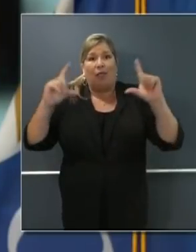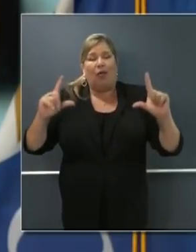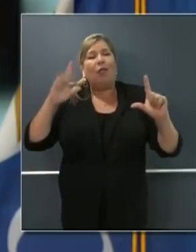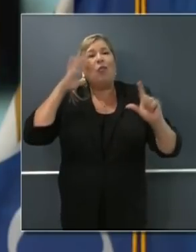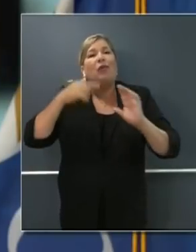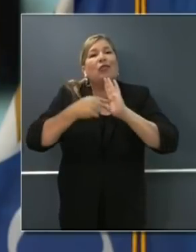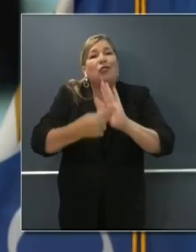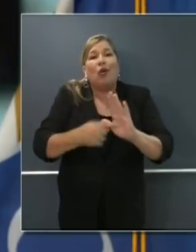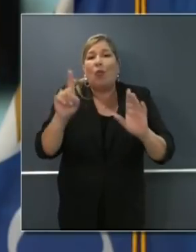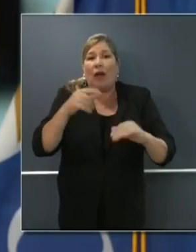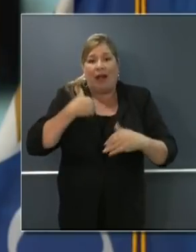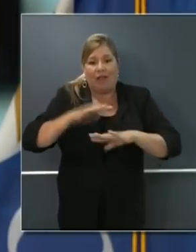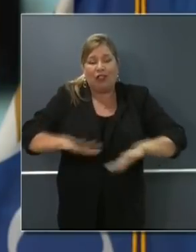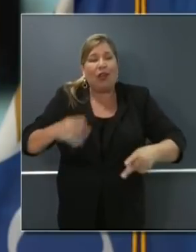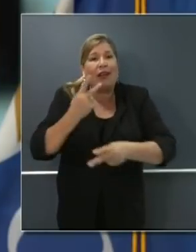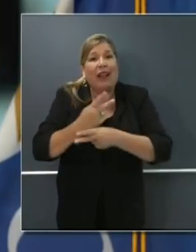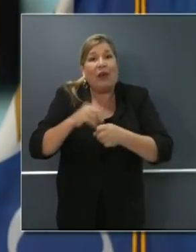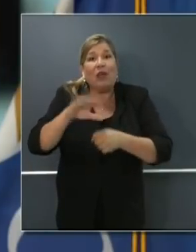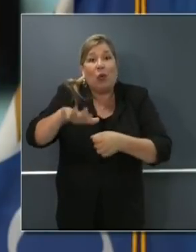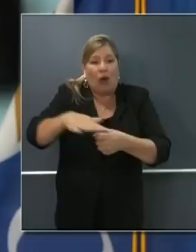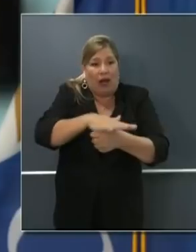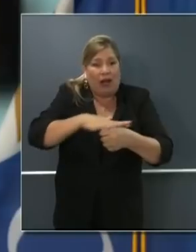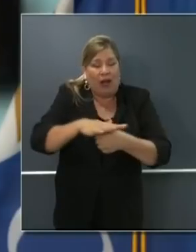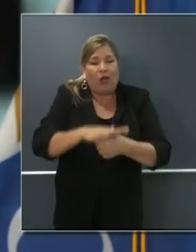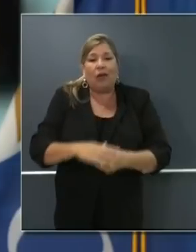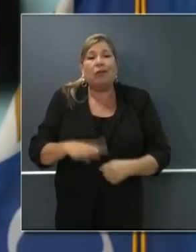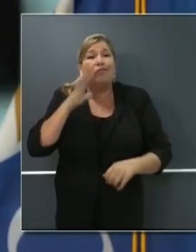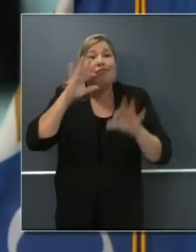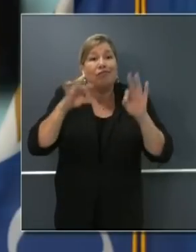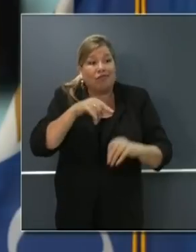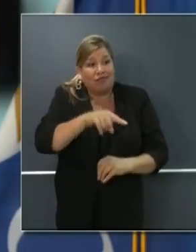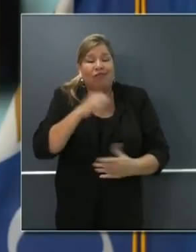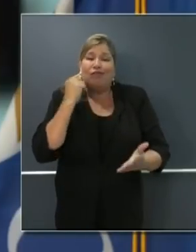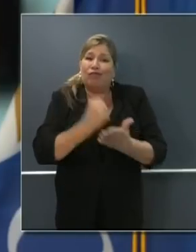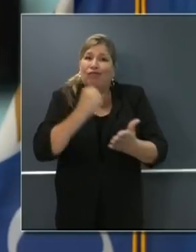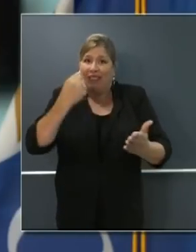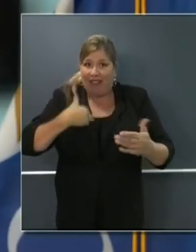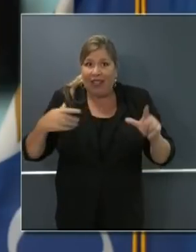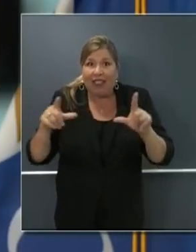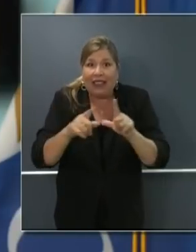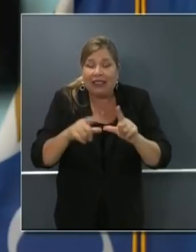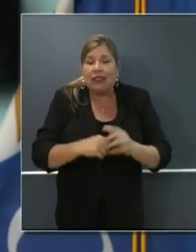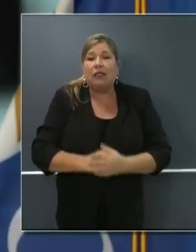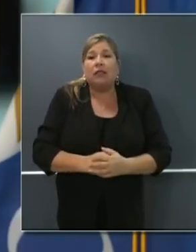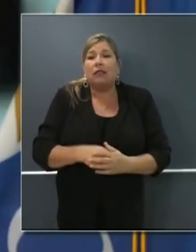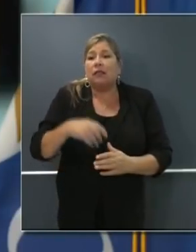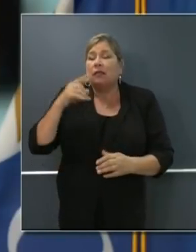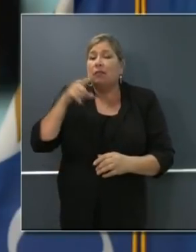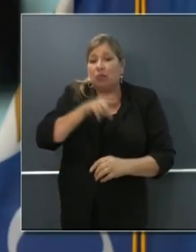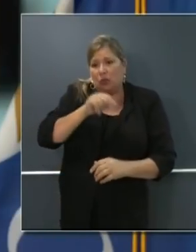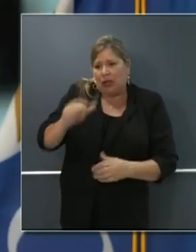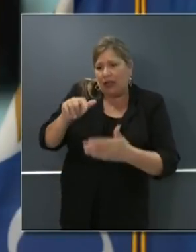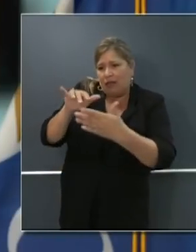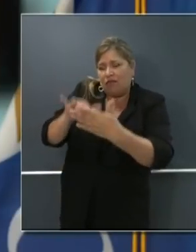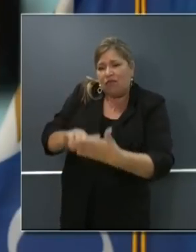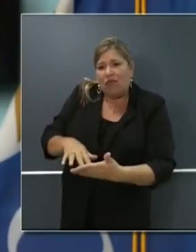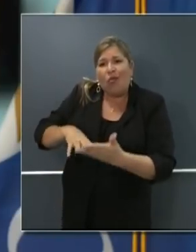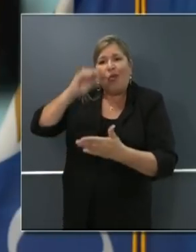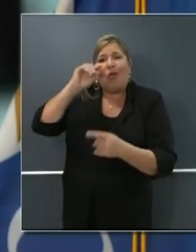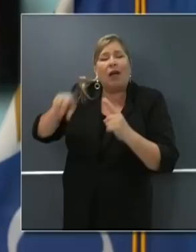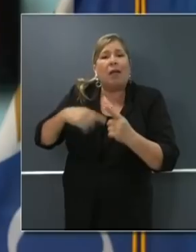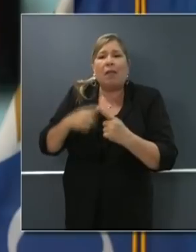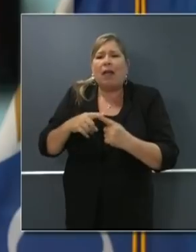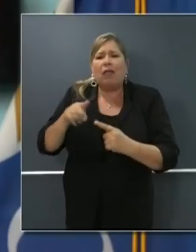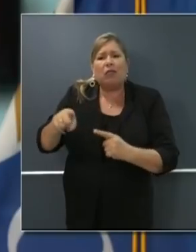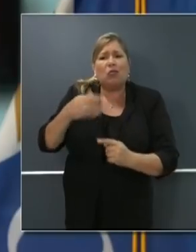safety criteria, whether or not they're being met, licensing. You'll have a chance to really learn about the quality, not just the